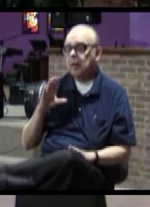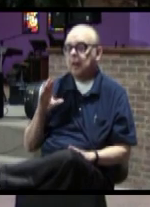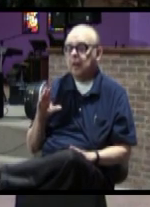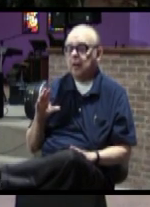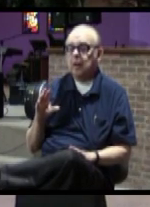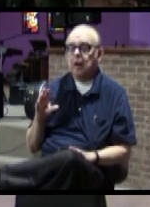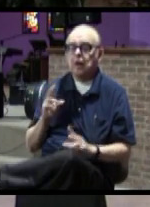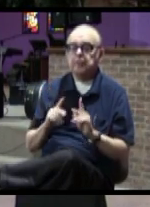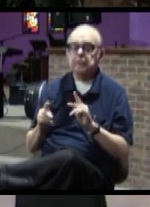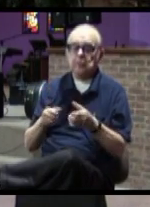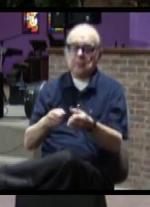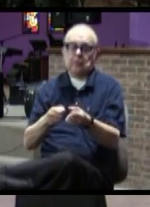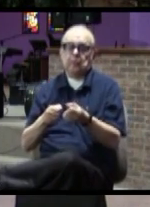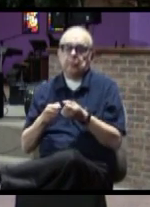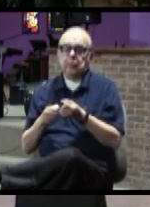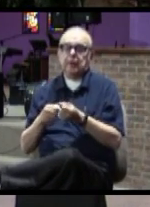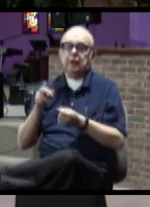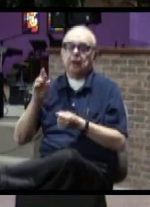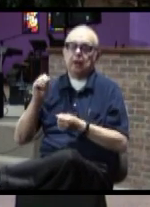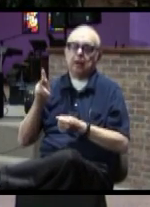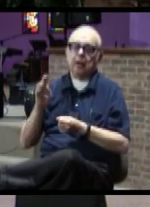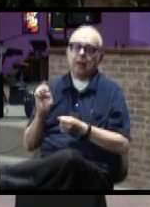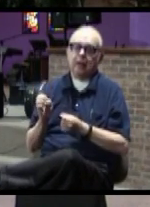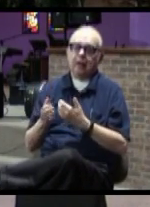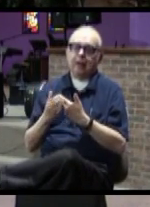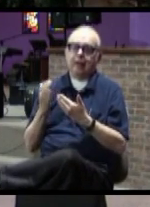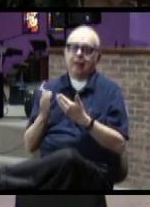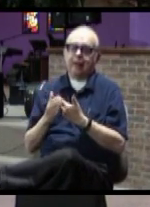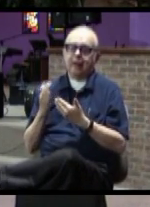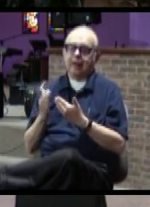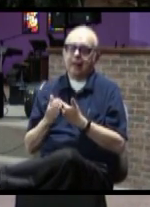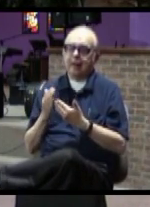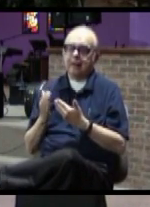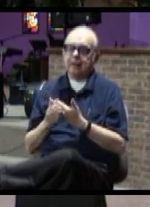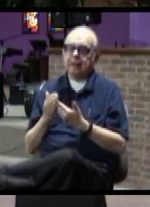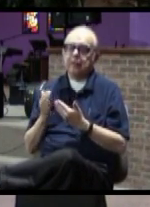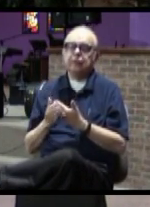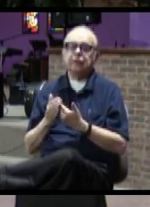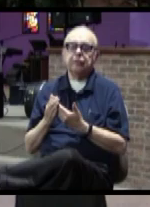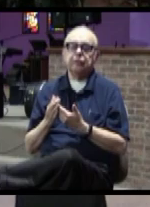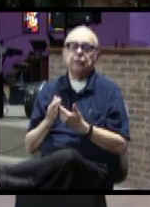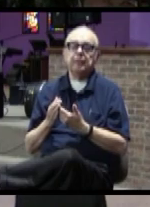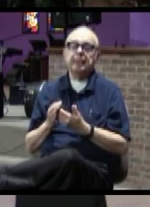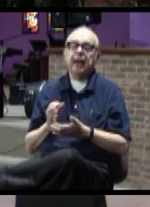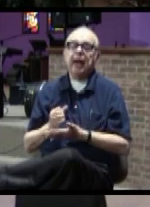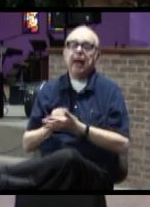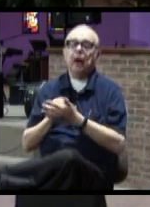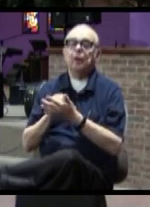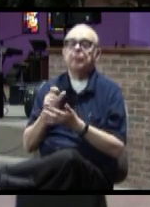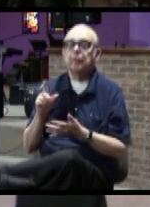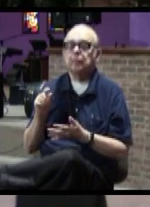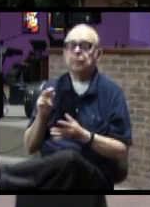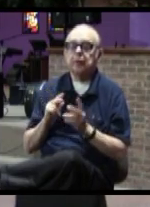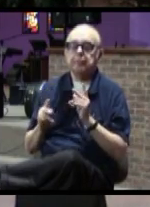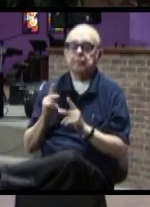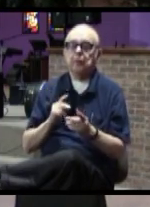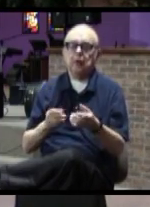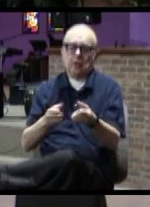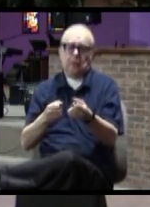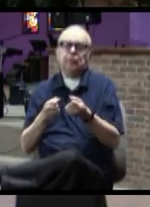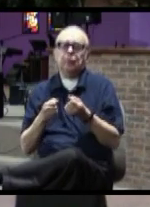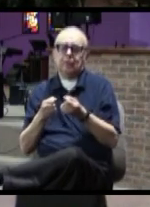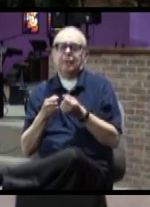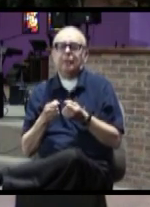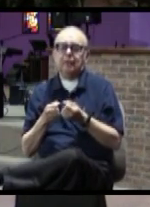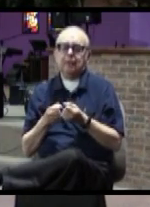when you got 100 people pulling on a rope, it's easier to overtake 20 people. But if you've only